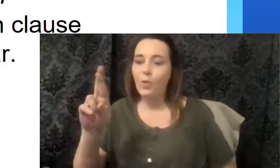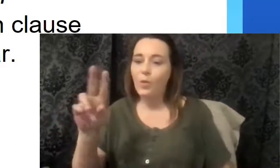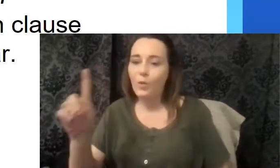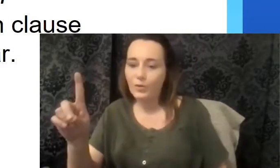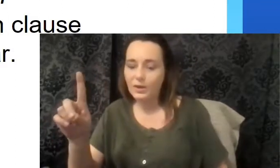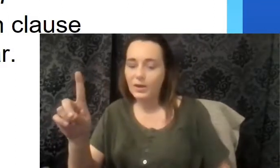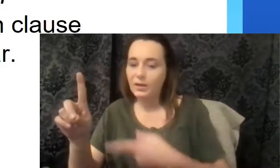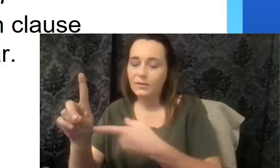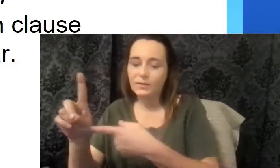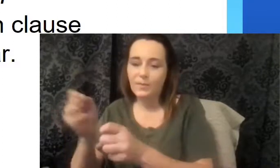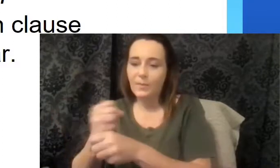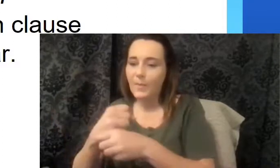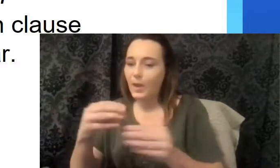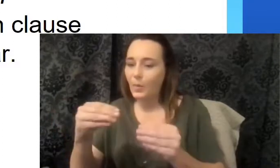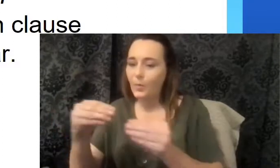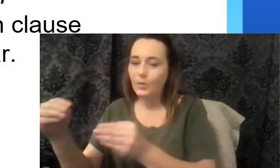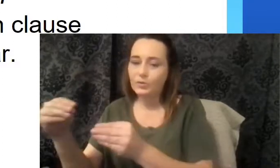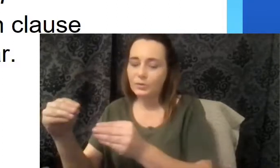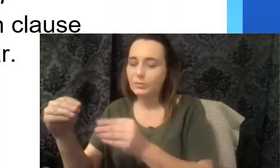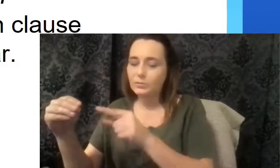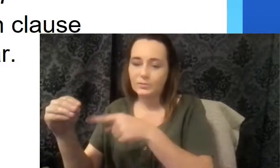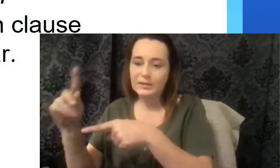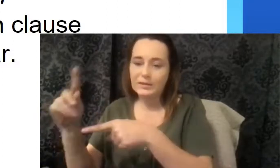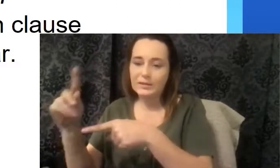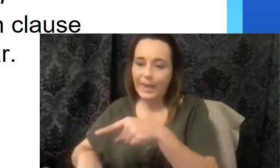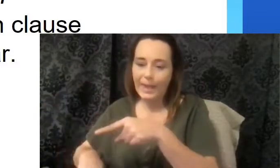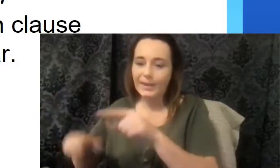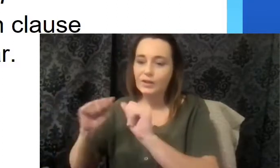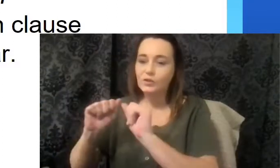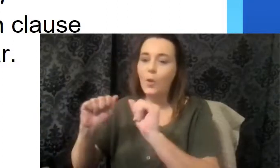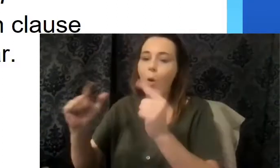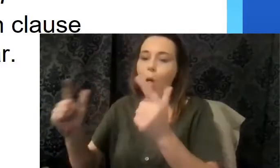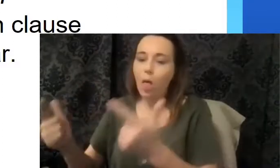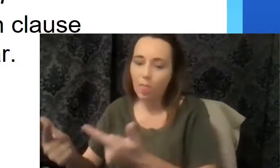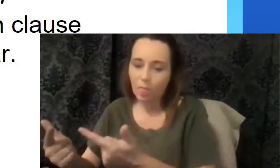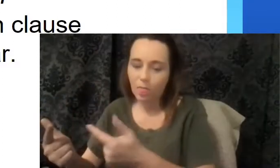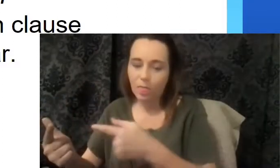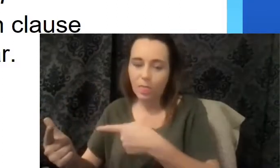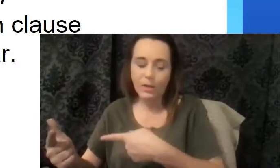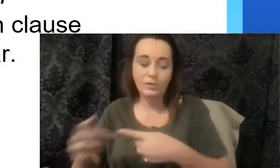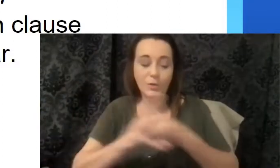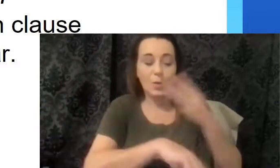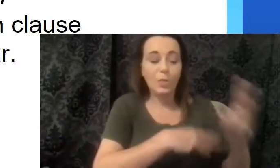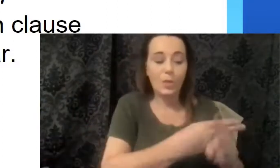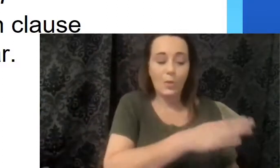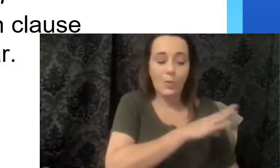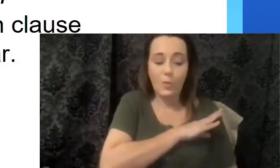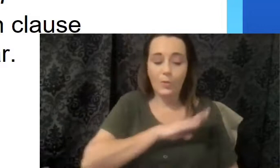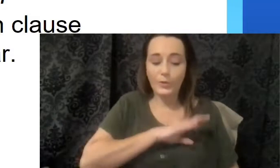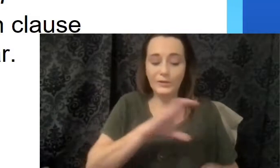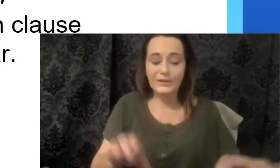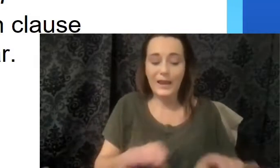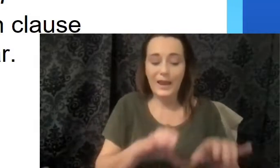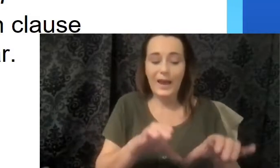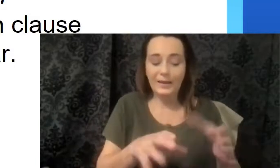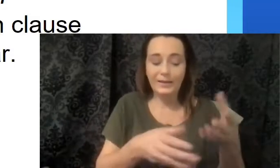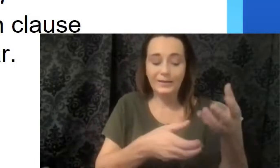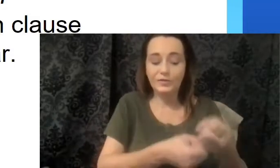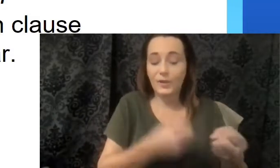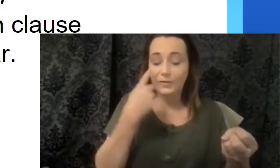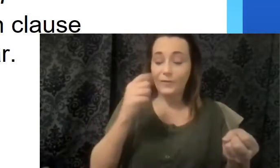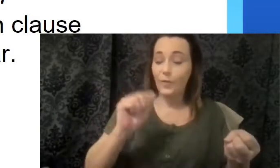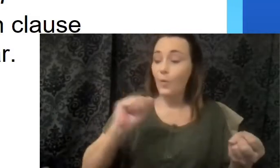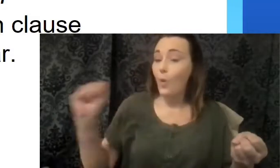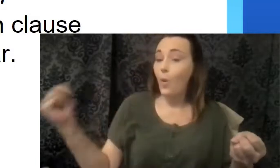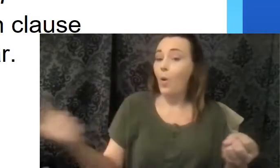can't make a motion because it's all the delegates. So basically, the World Board is acting as a trustor for the delegates, for all the delegates.